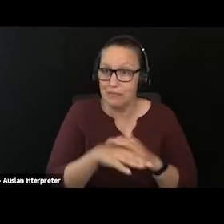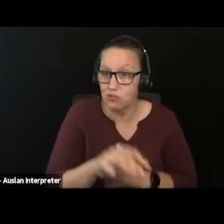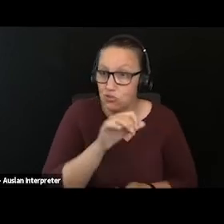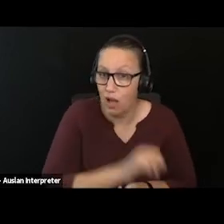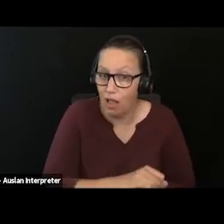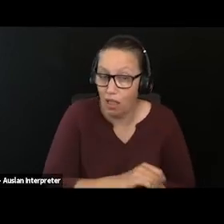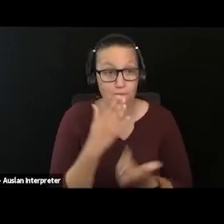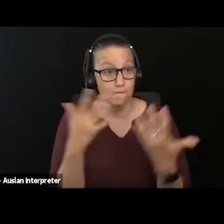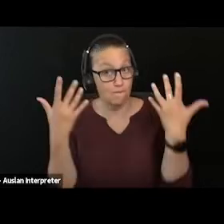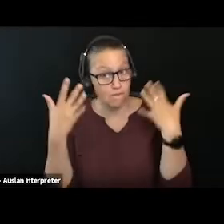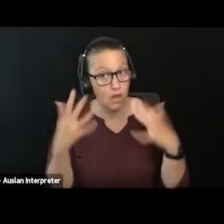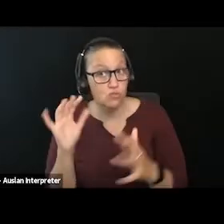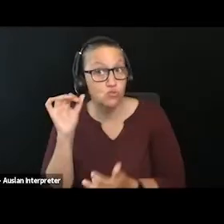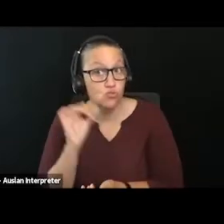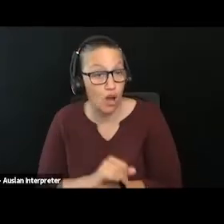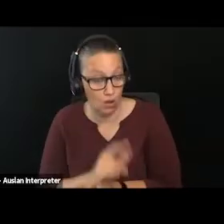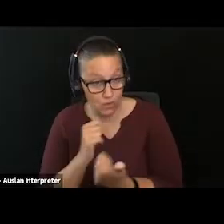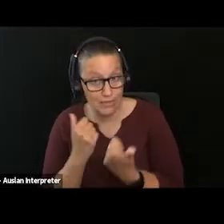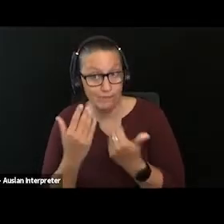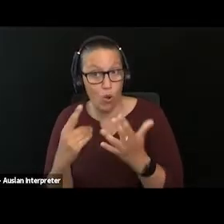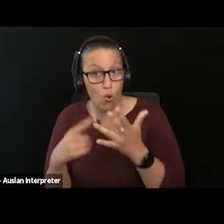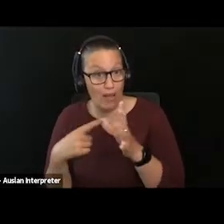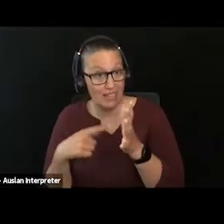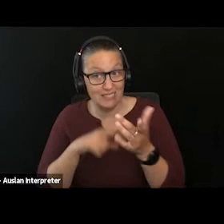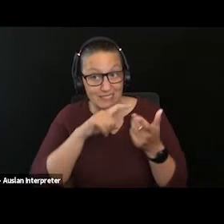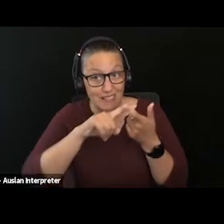left incarceration, if they received OAT once they left.